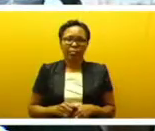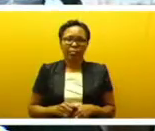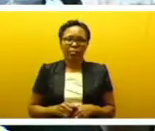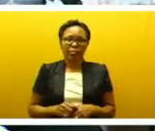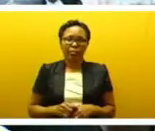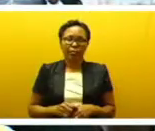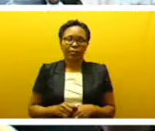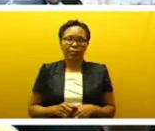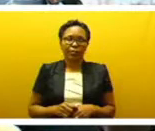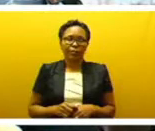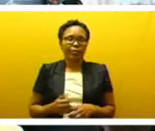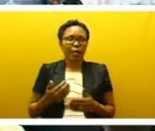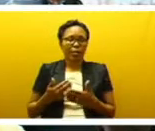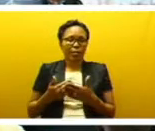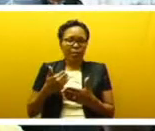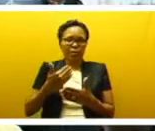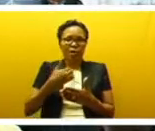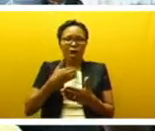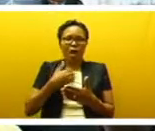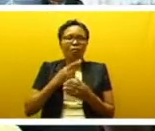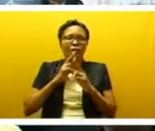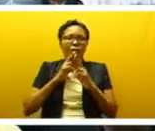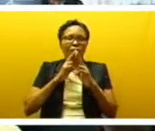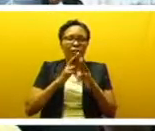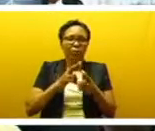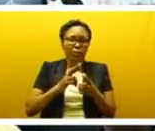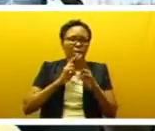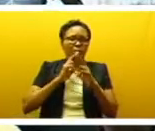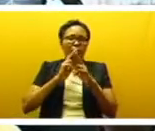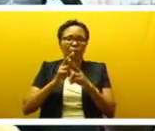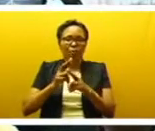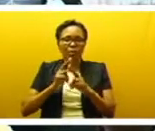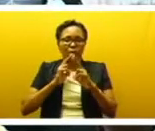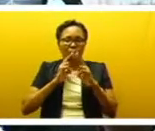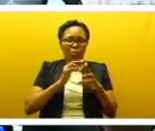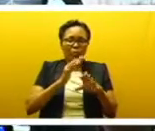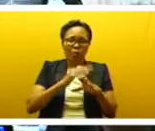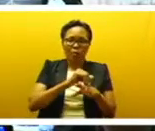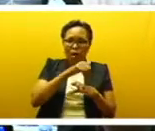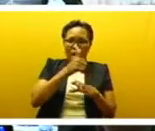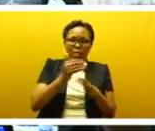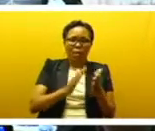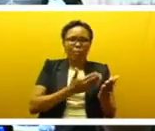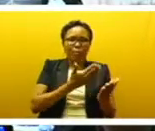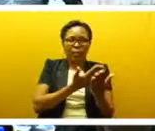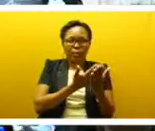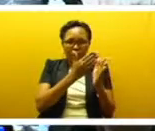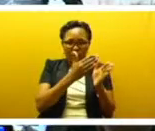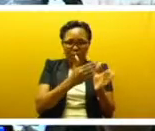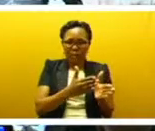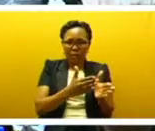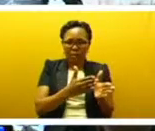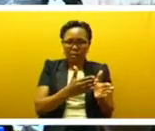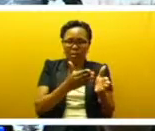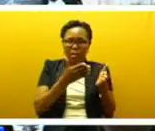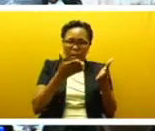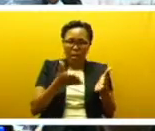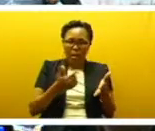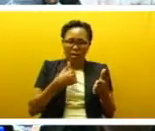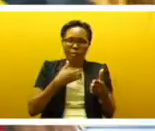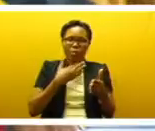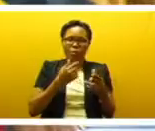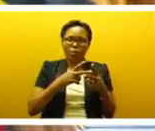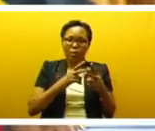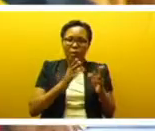there were responses from the other petitioners. And beginning with